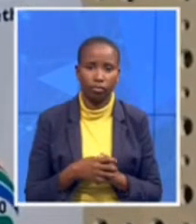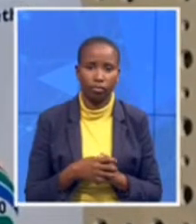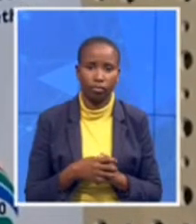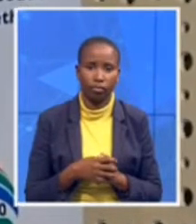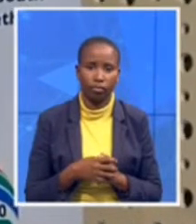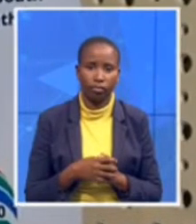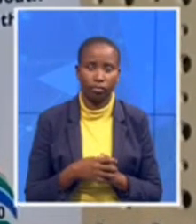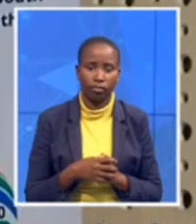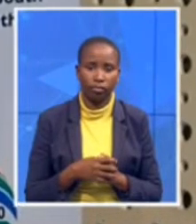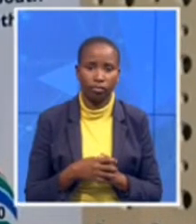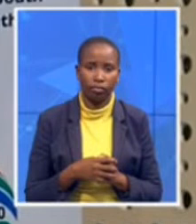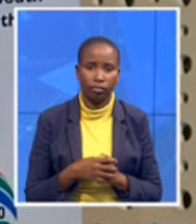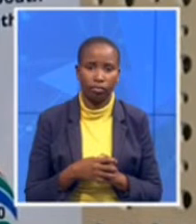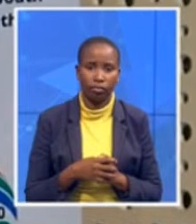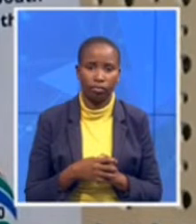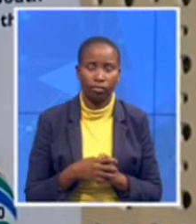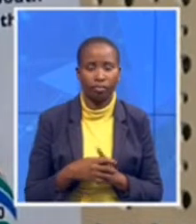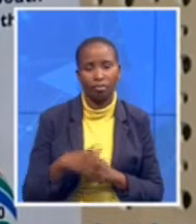Good morning,